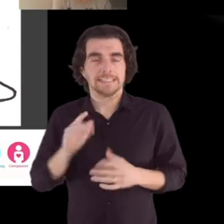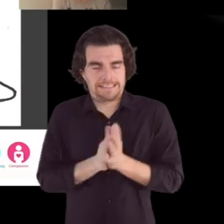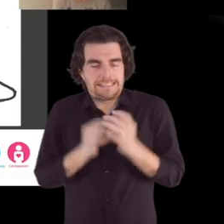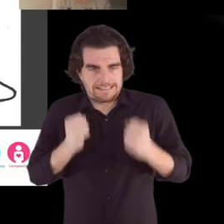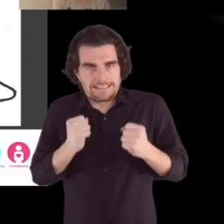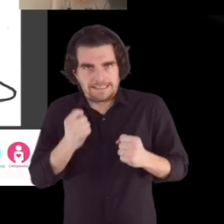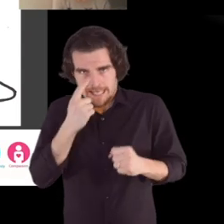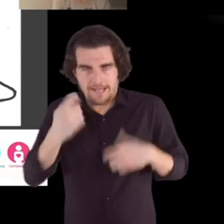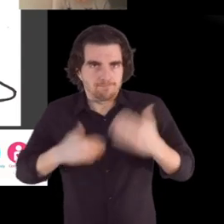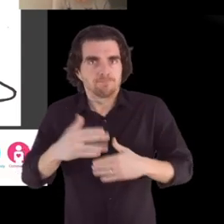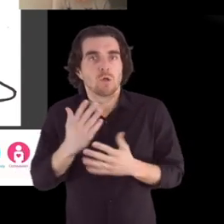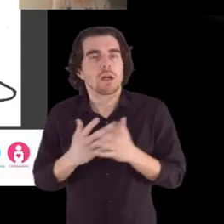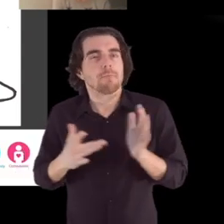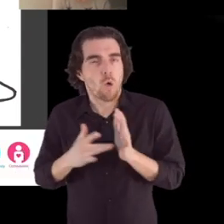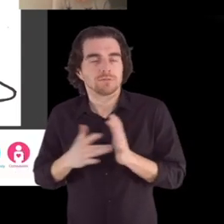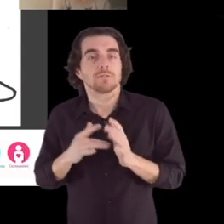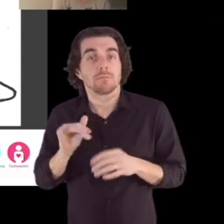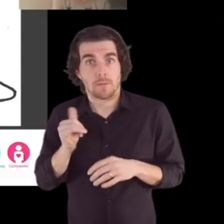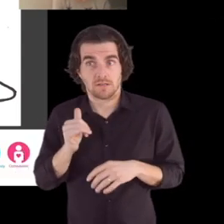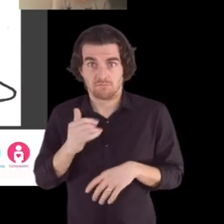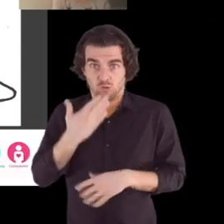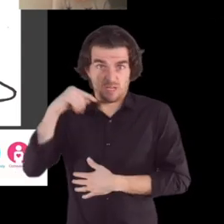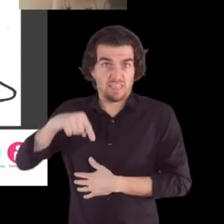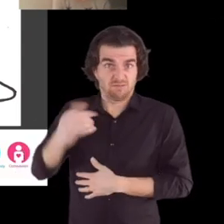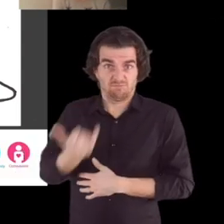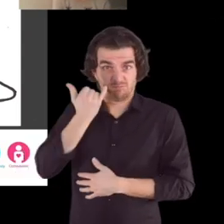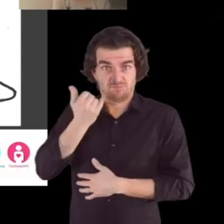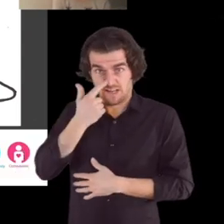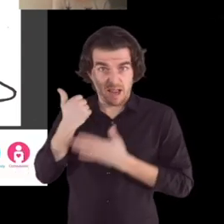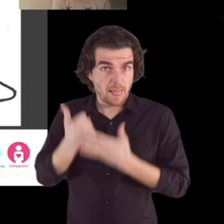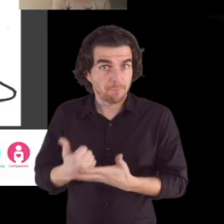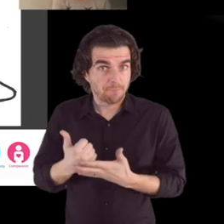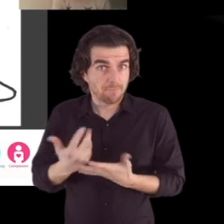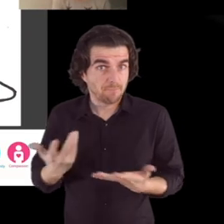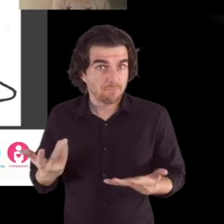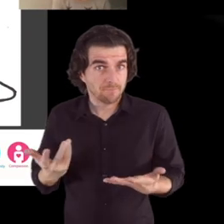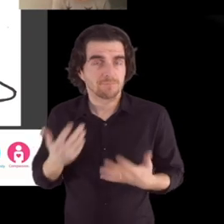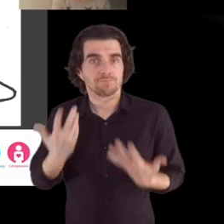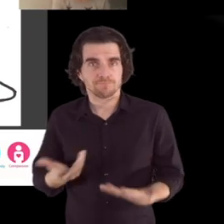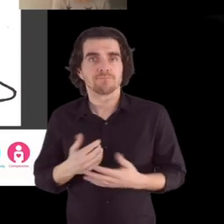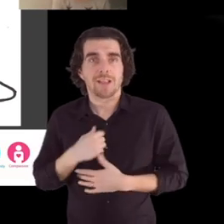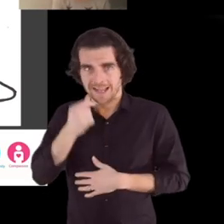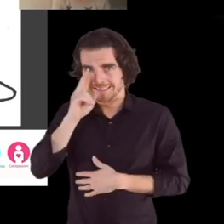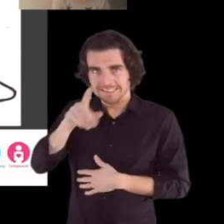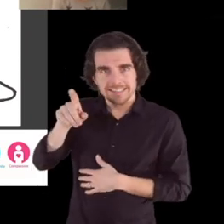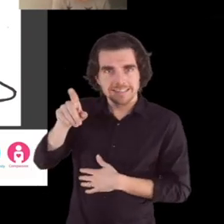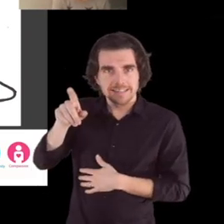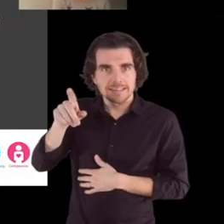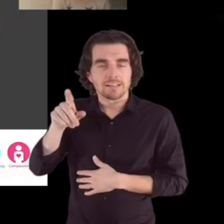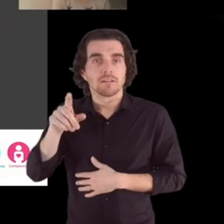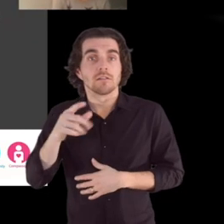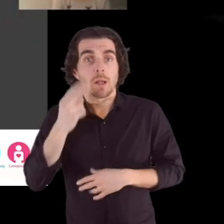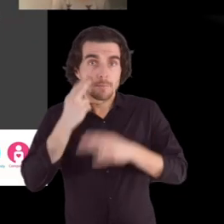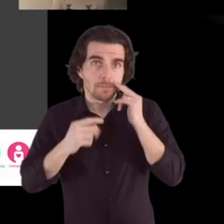this extraordinary time. I we get it. So it's really important to maybe use that resource if you feel it would be beneficial.